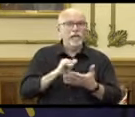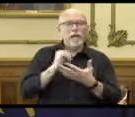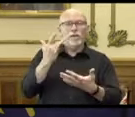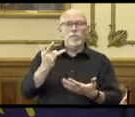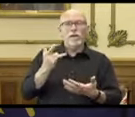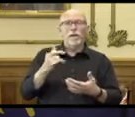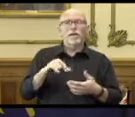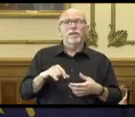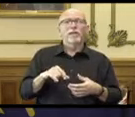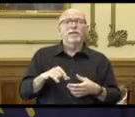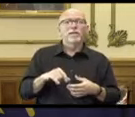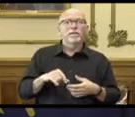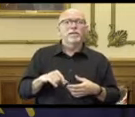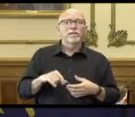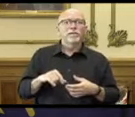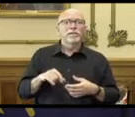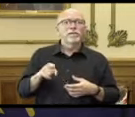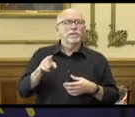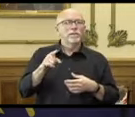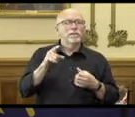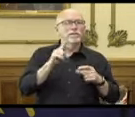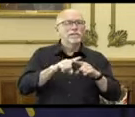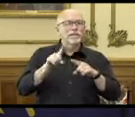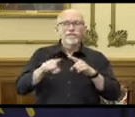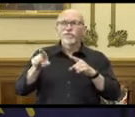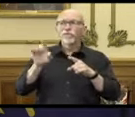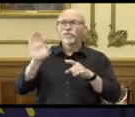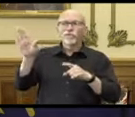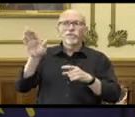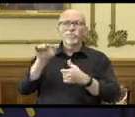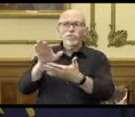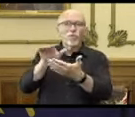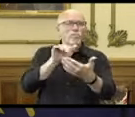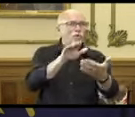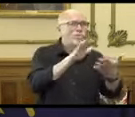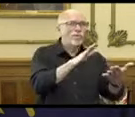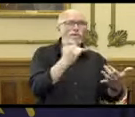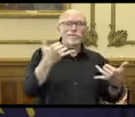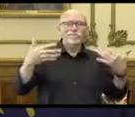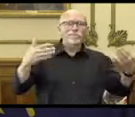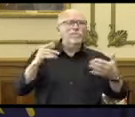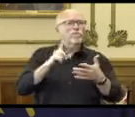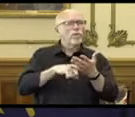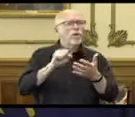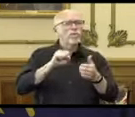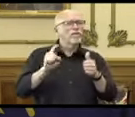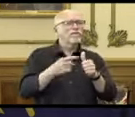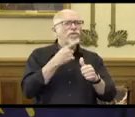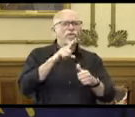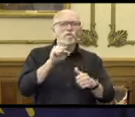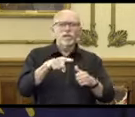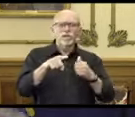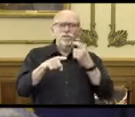why these practices are being rolled out. What was the first? David, what was your first